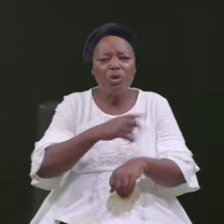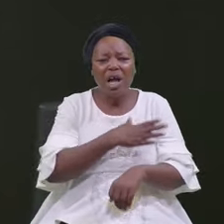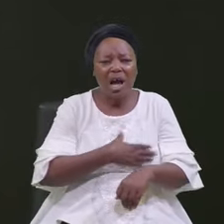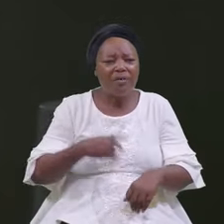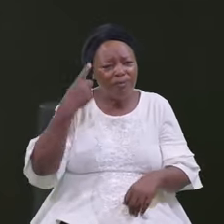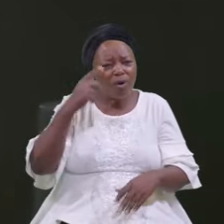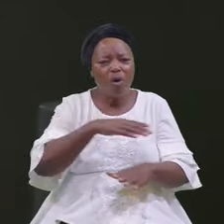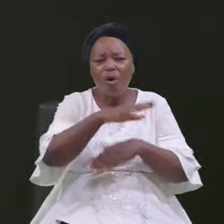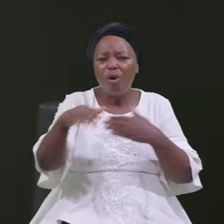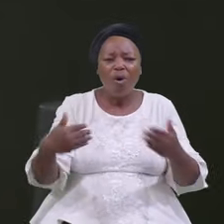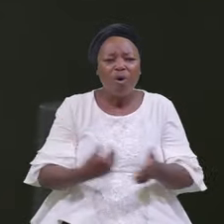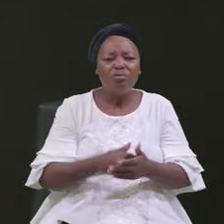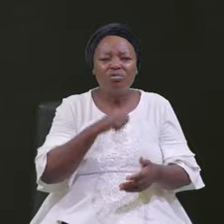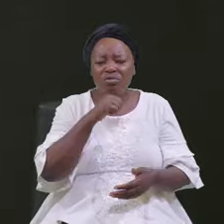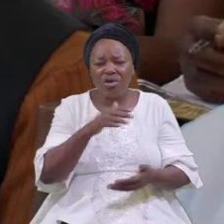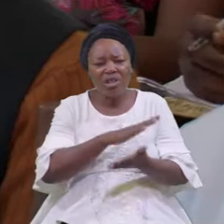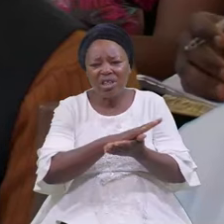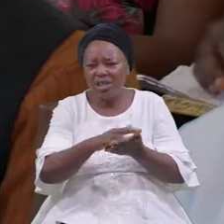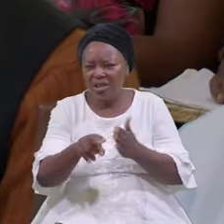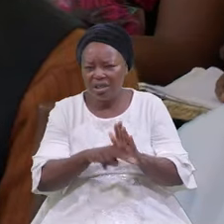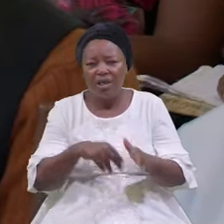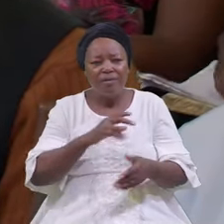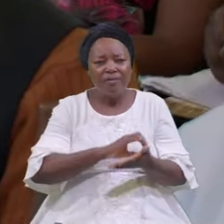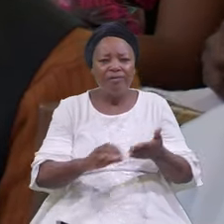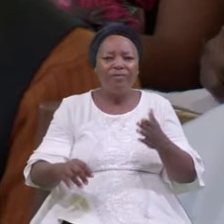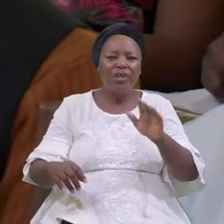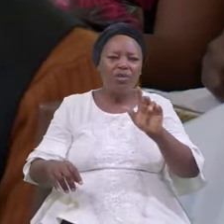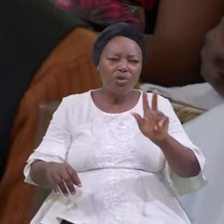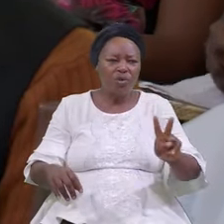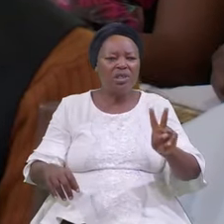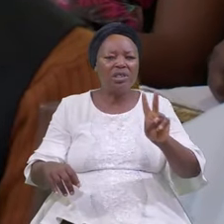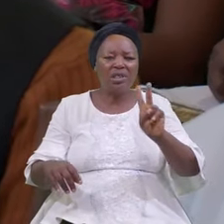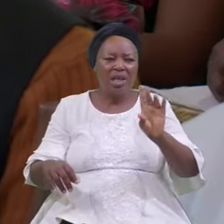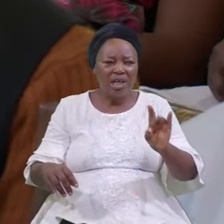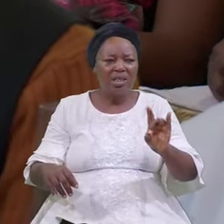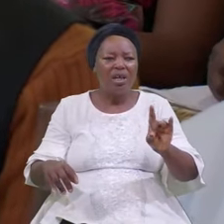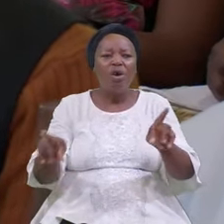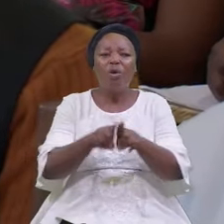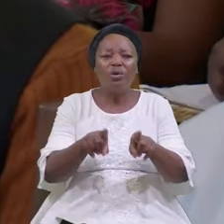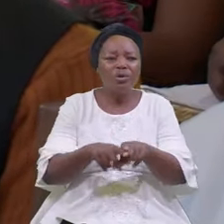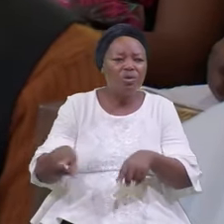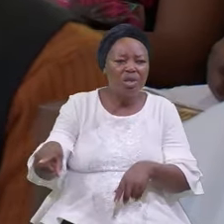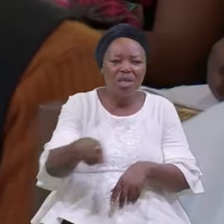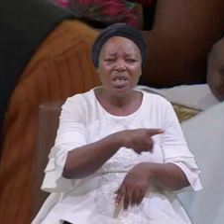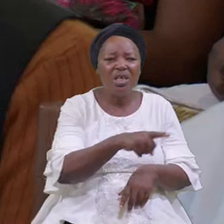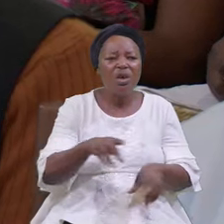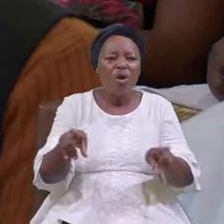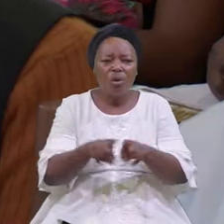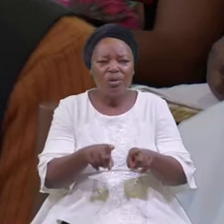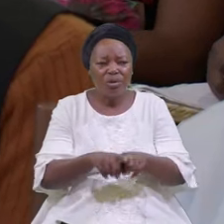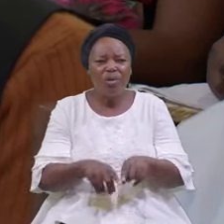Verse 28. In verse 28, even so, ye also outwardly